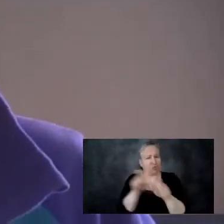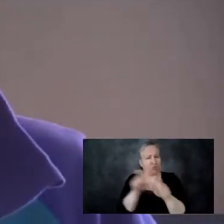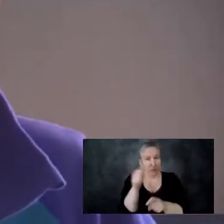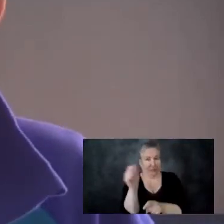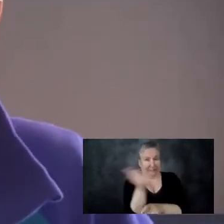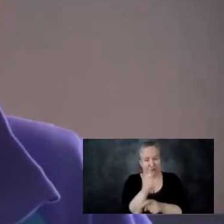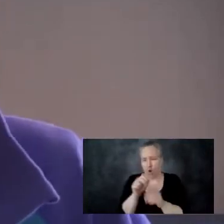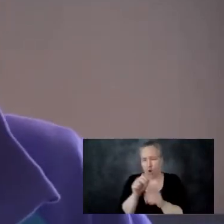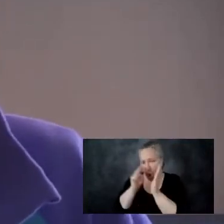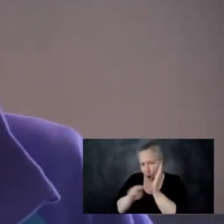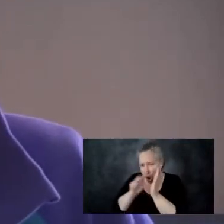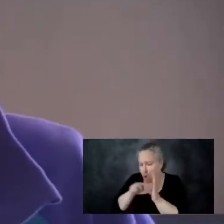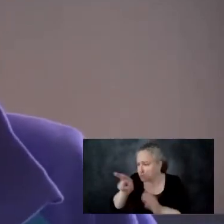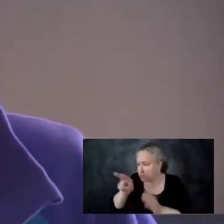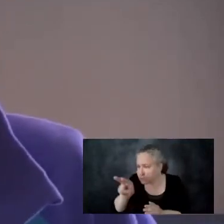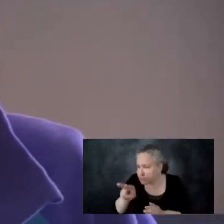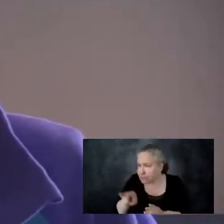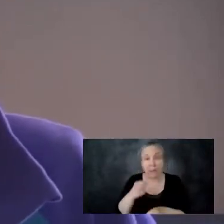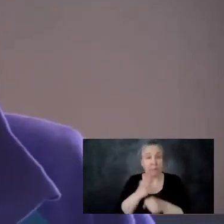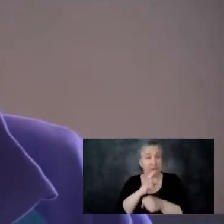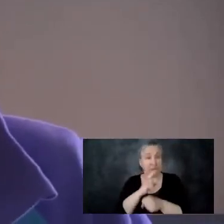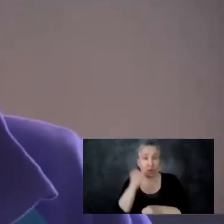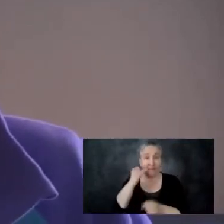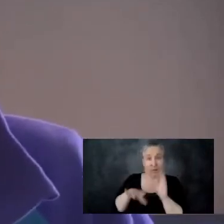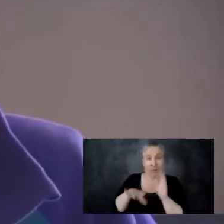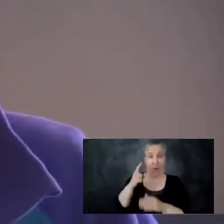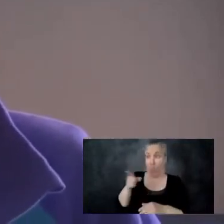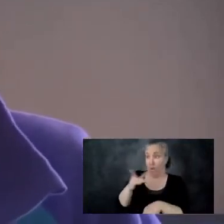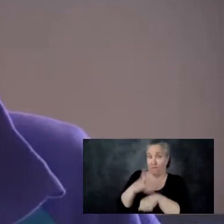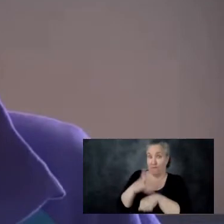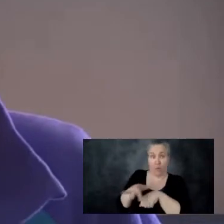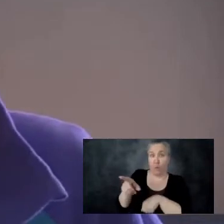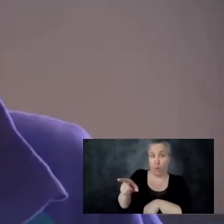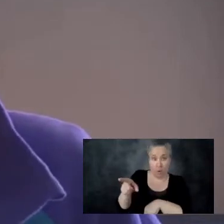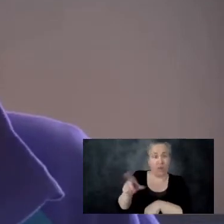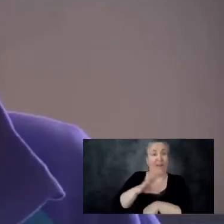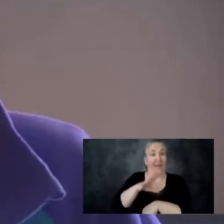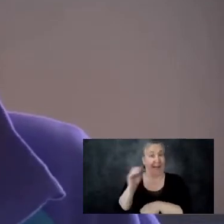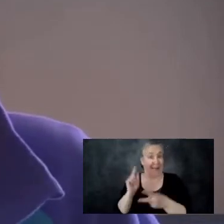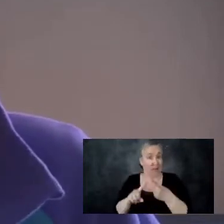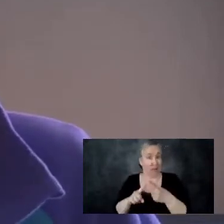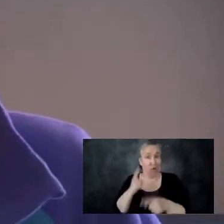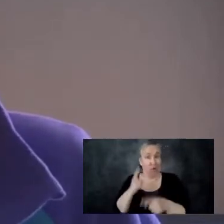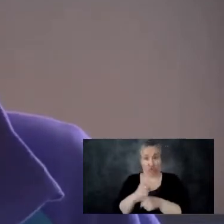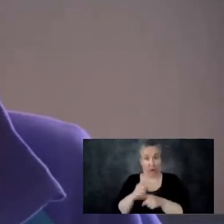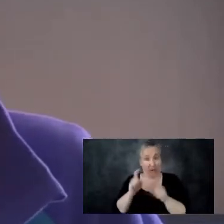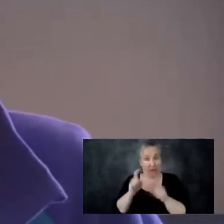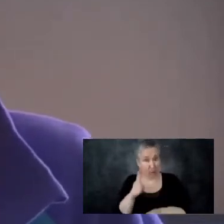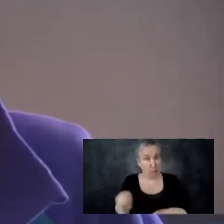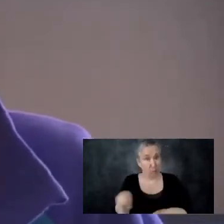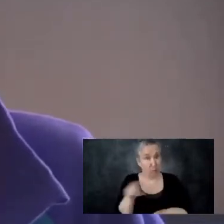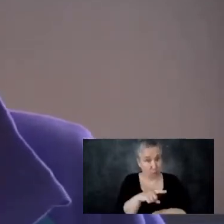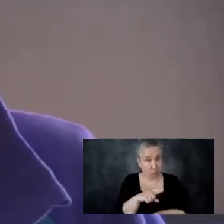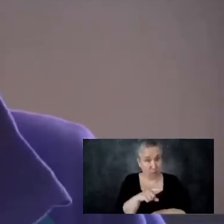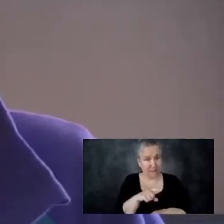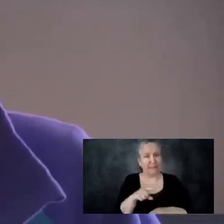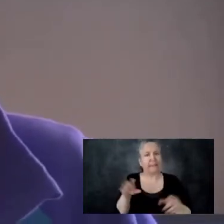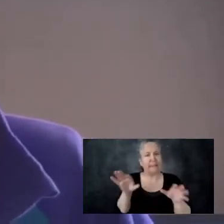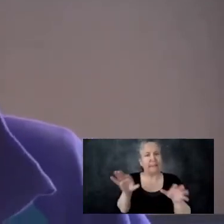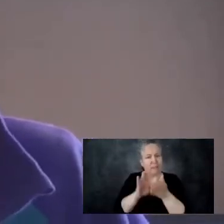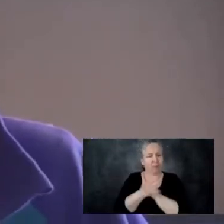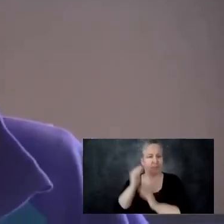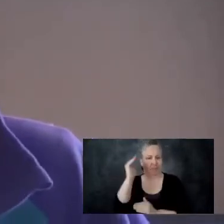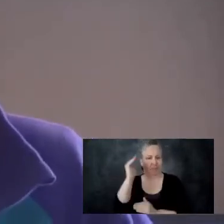yourselves. Make sure that if there is a clinical trial available, and if this is the right trial for you, that you get to know about it.